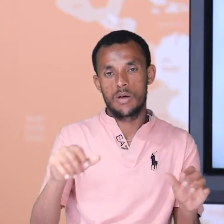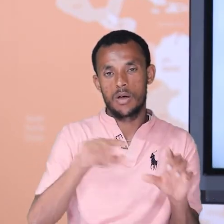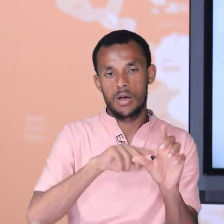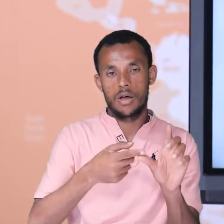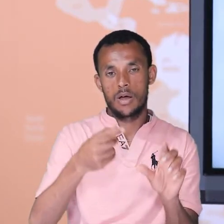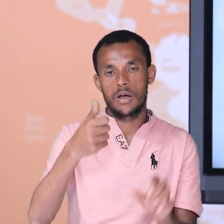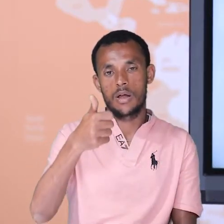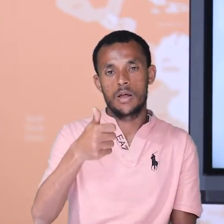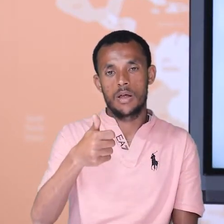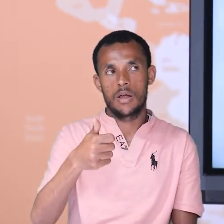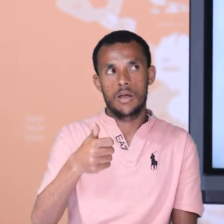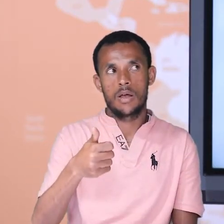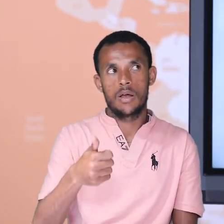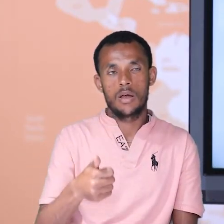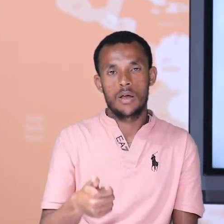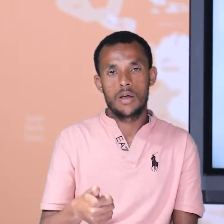angle